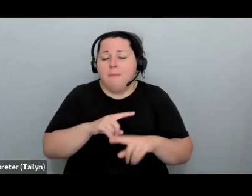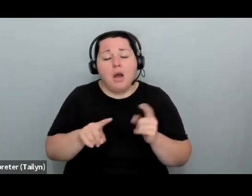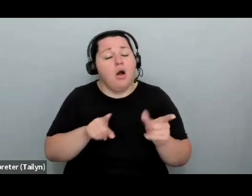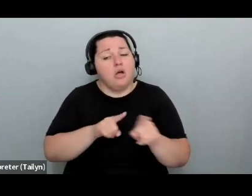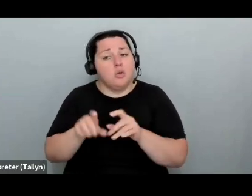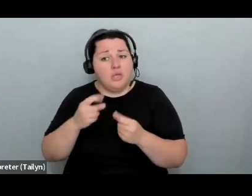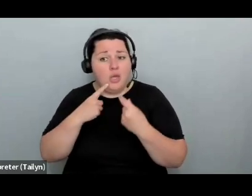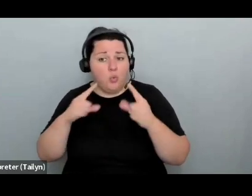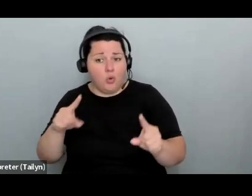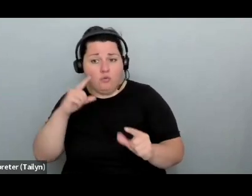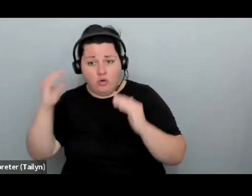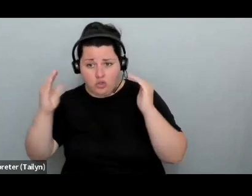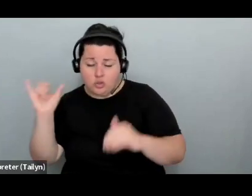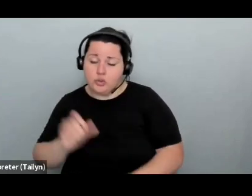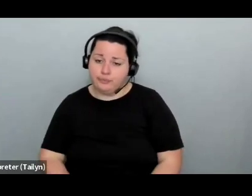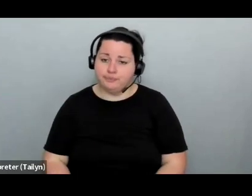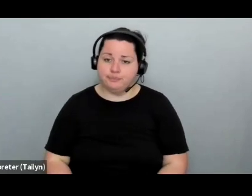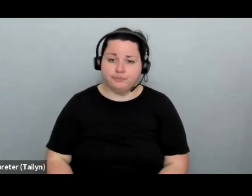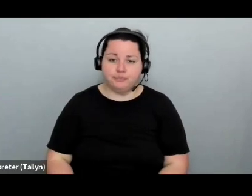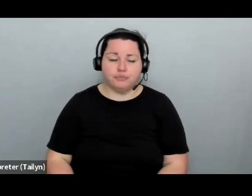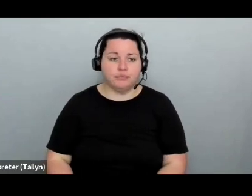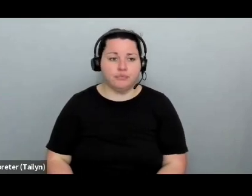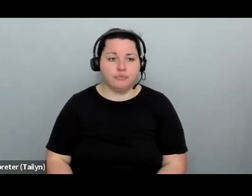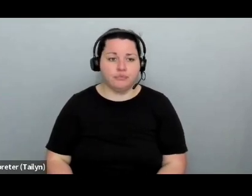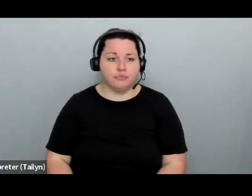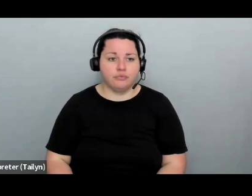work extremely well for adults.